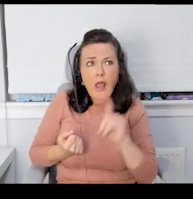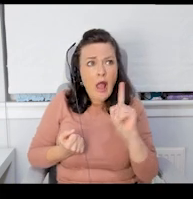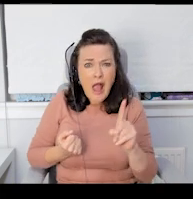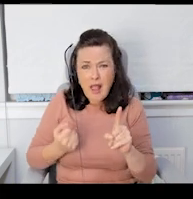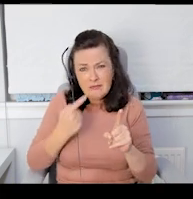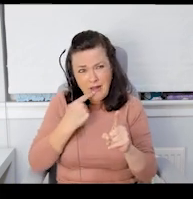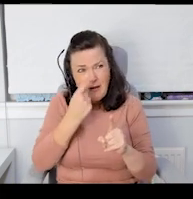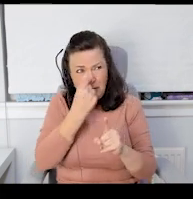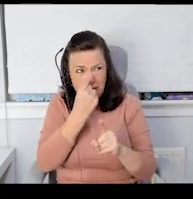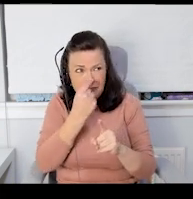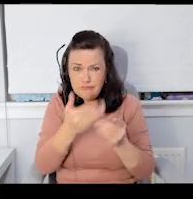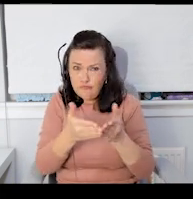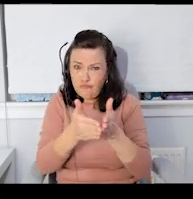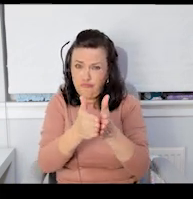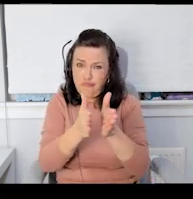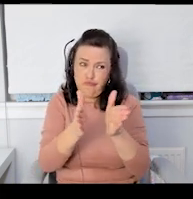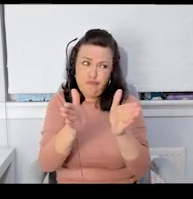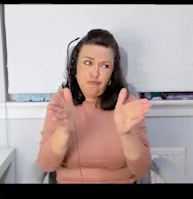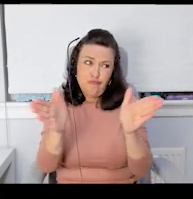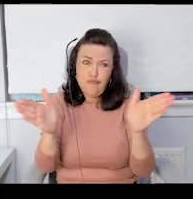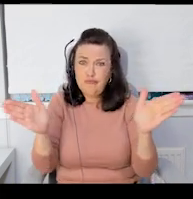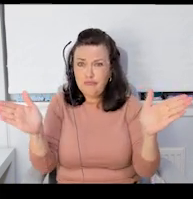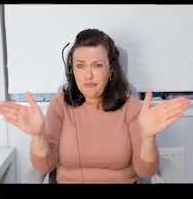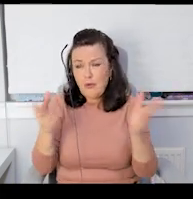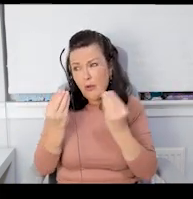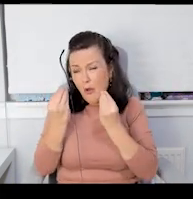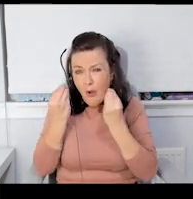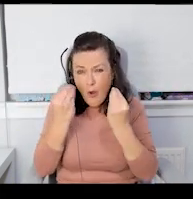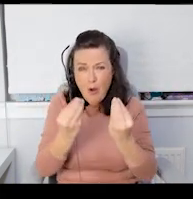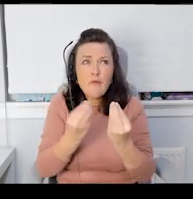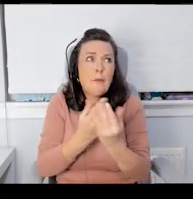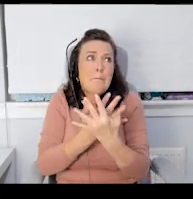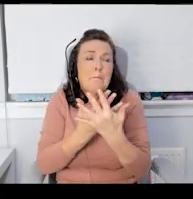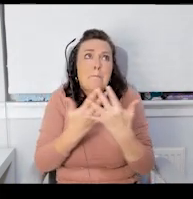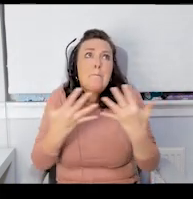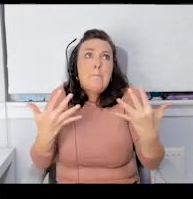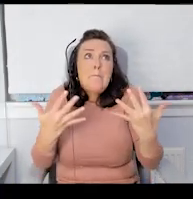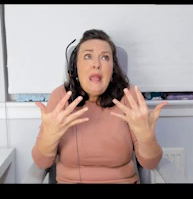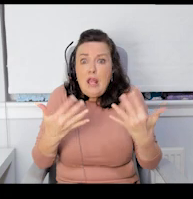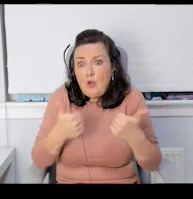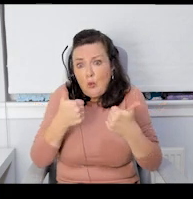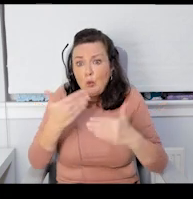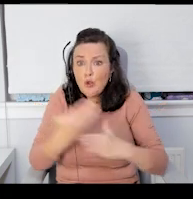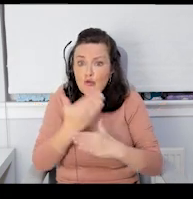And it's available in a wide range of growth industries that offer strong career prospects for the future.